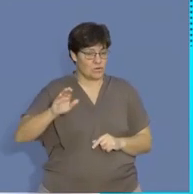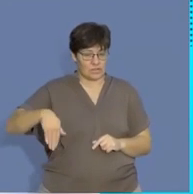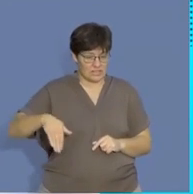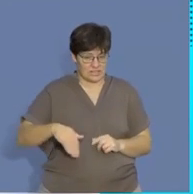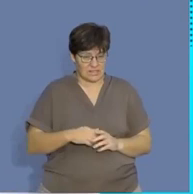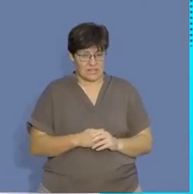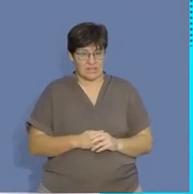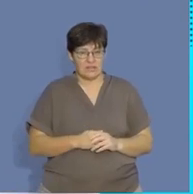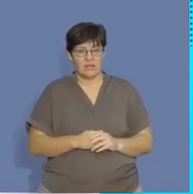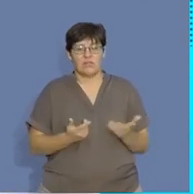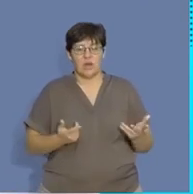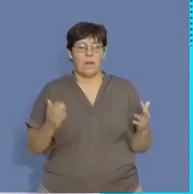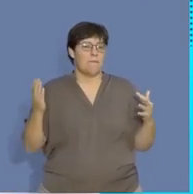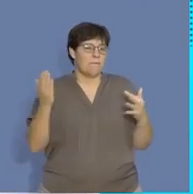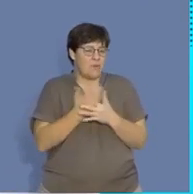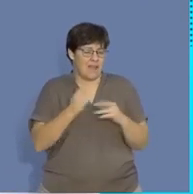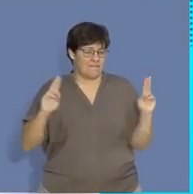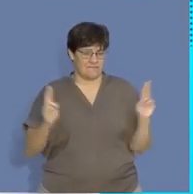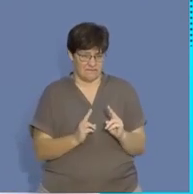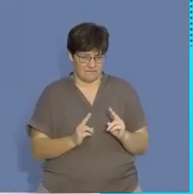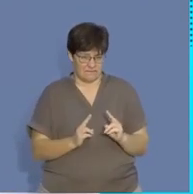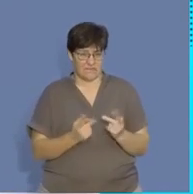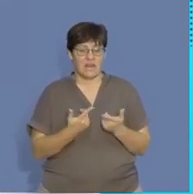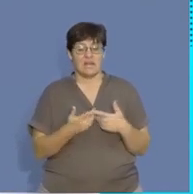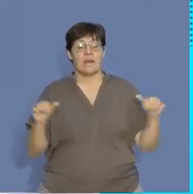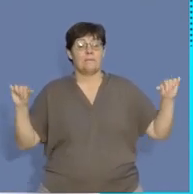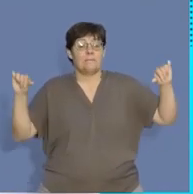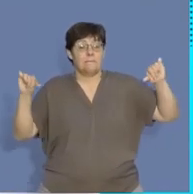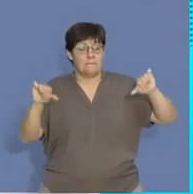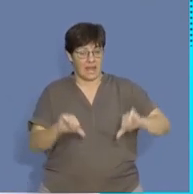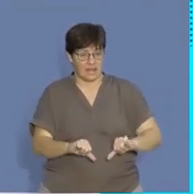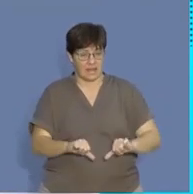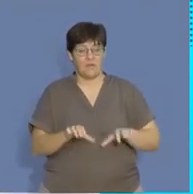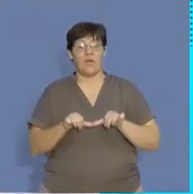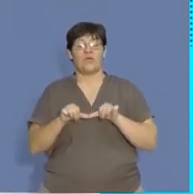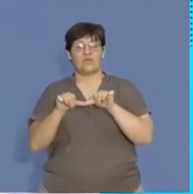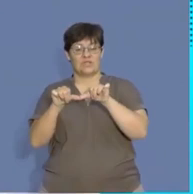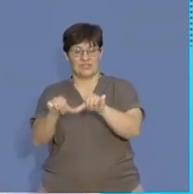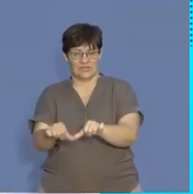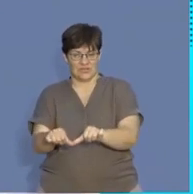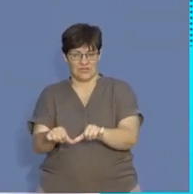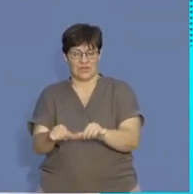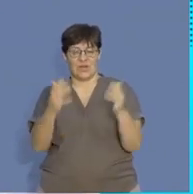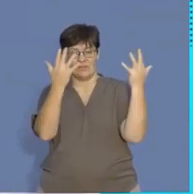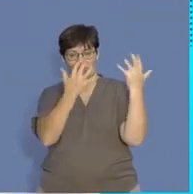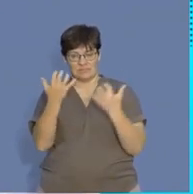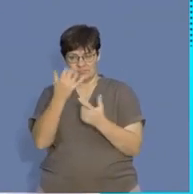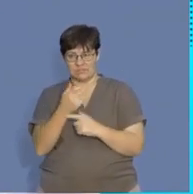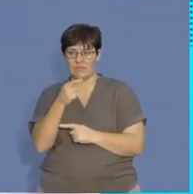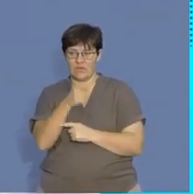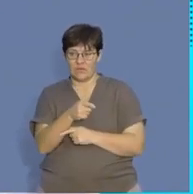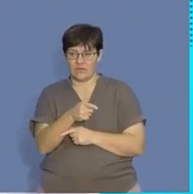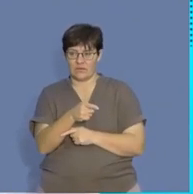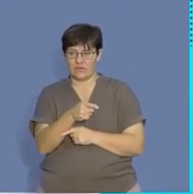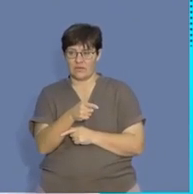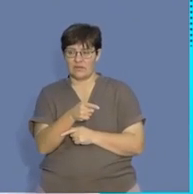haven't finished the question, but what I want to do is let's take a quick break, and when you guys return, we'll continue with